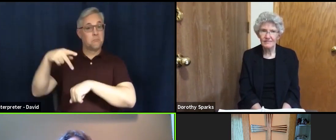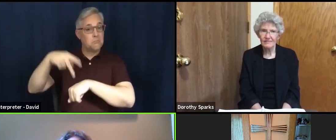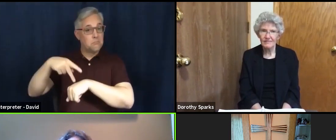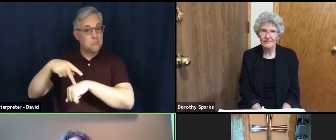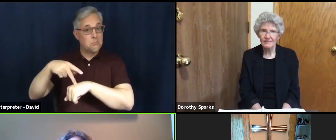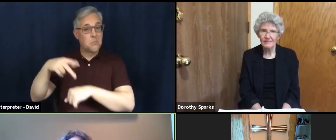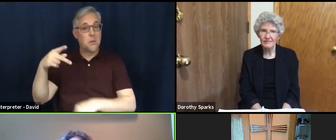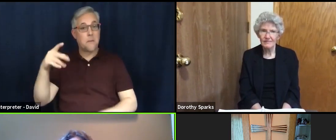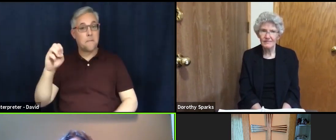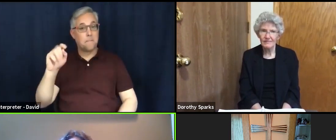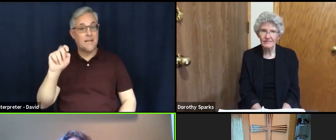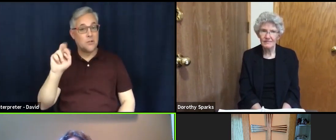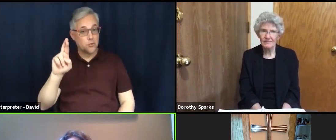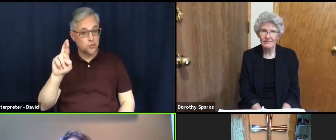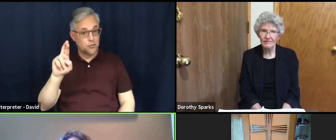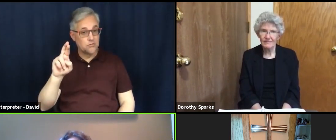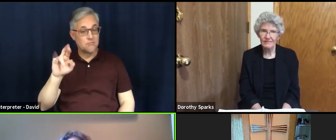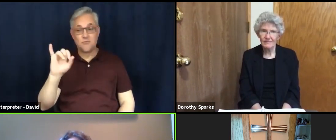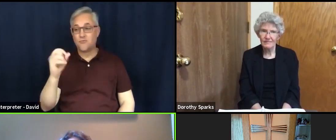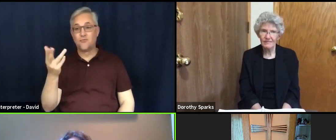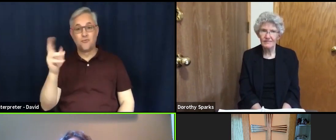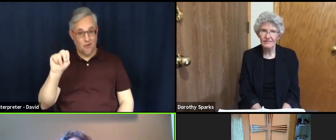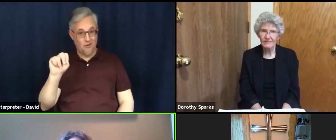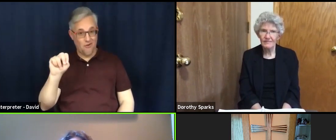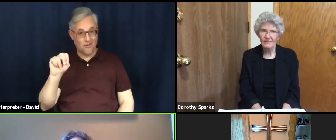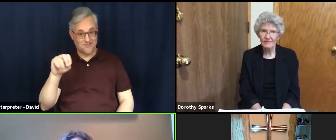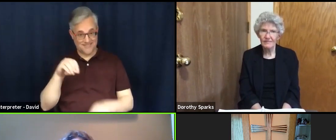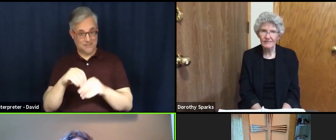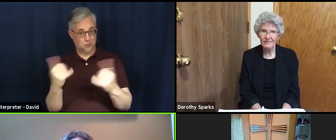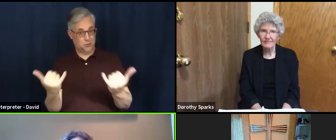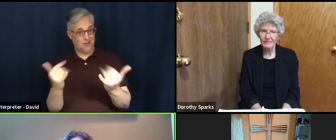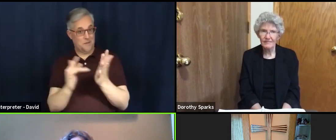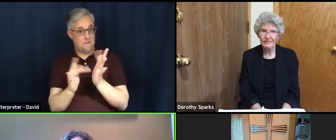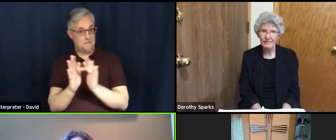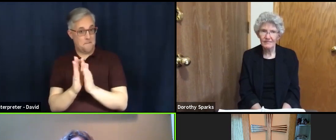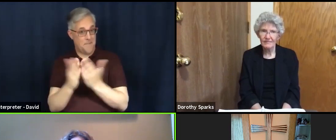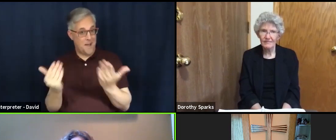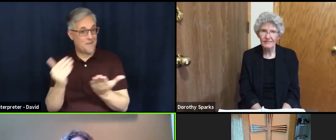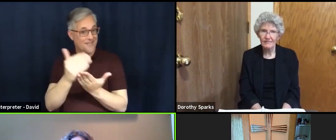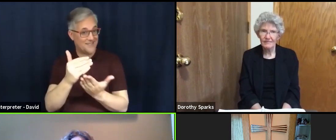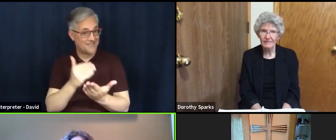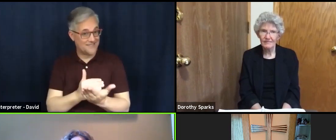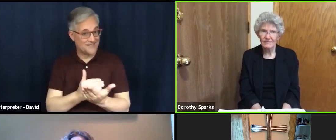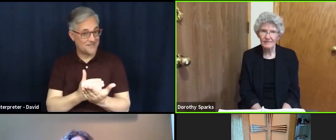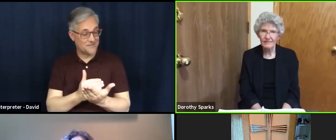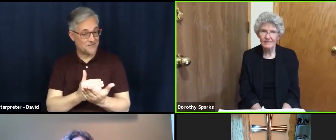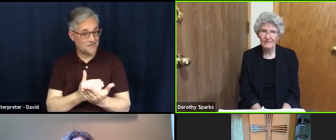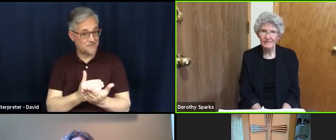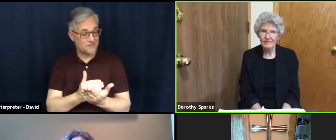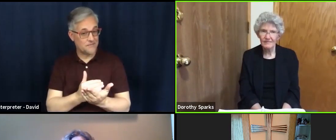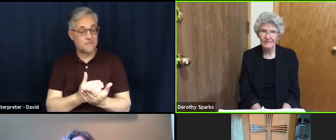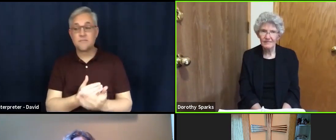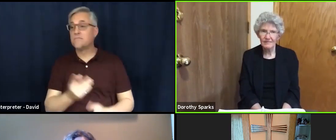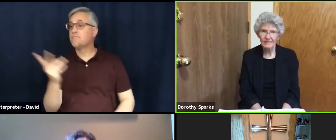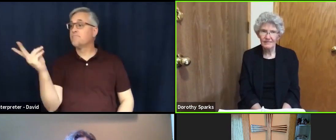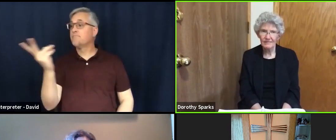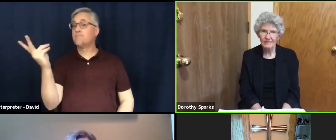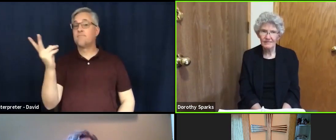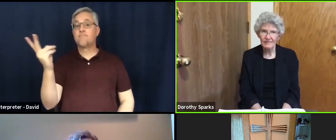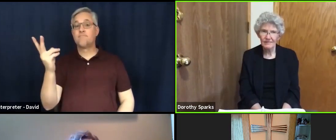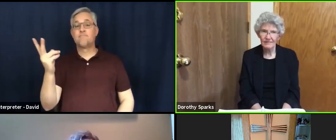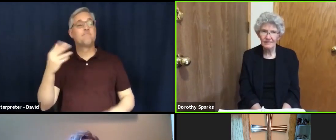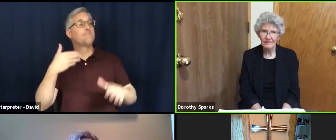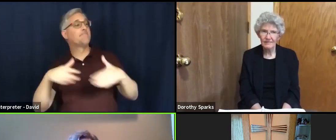As they were getting to the temple and they encountered this man who looked like he